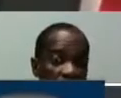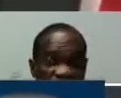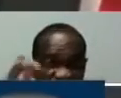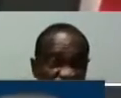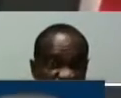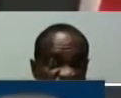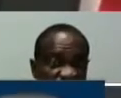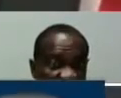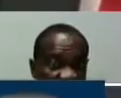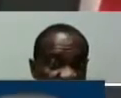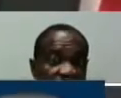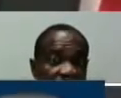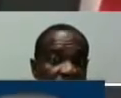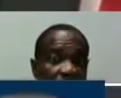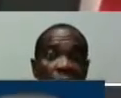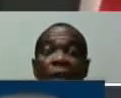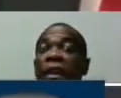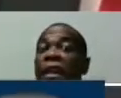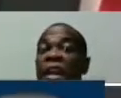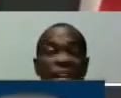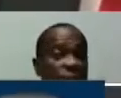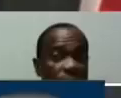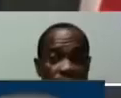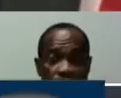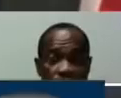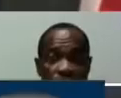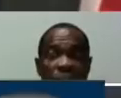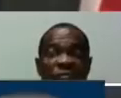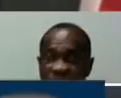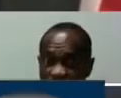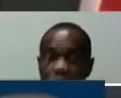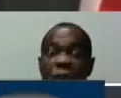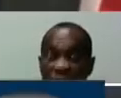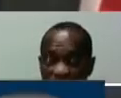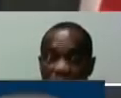that you are only fully vaccinated if you have had the booster shot,